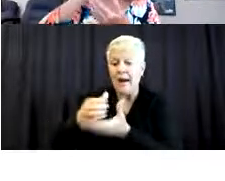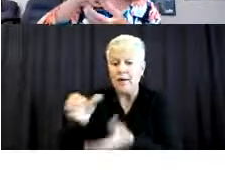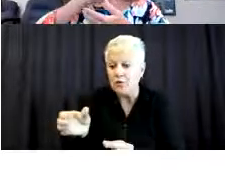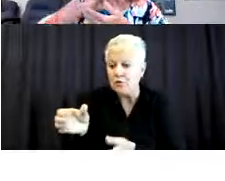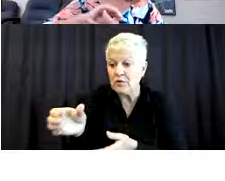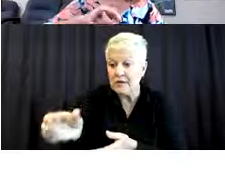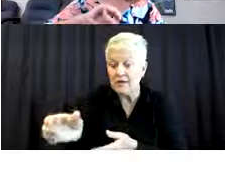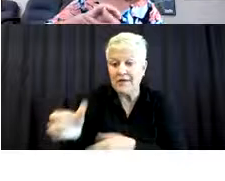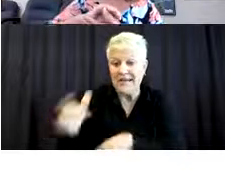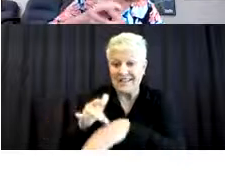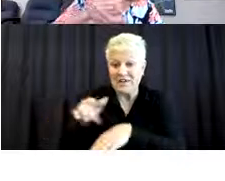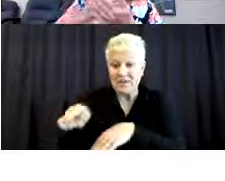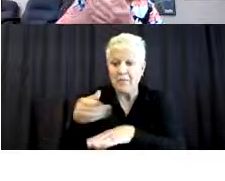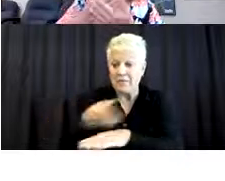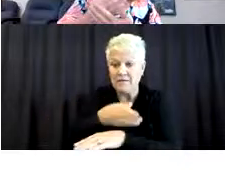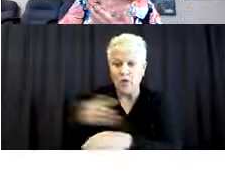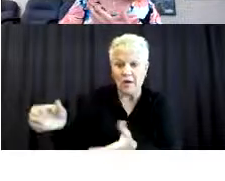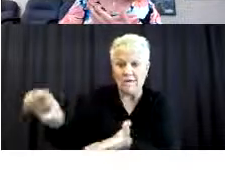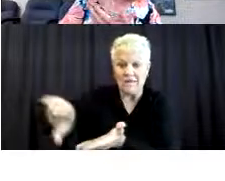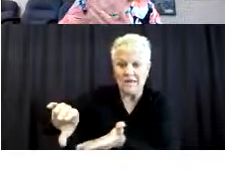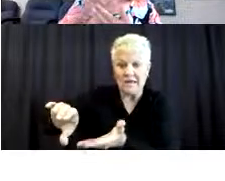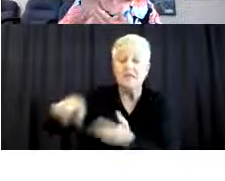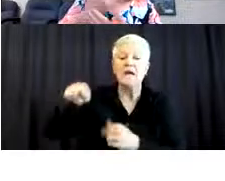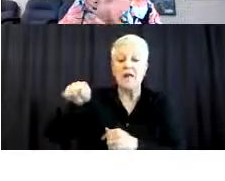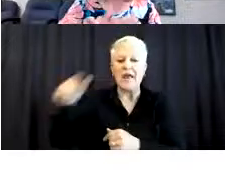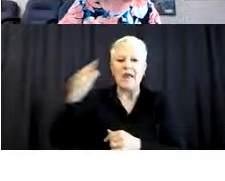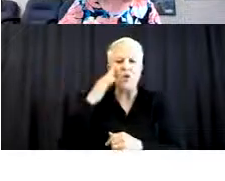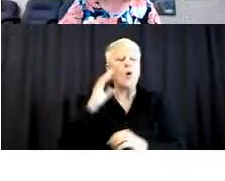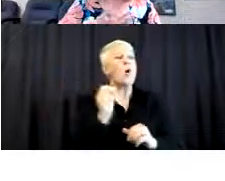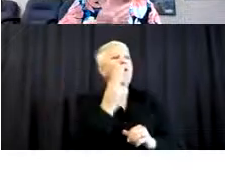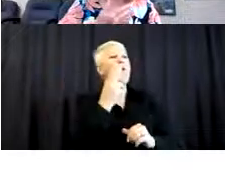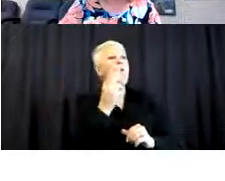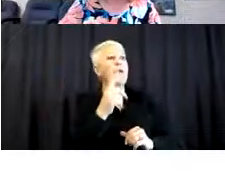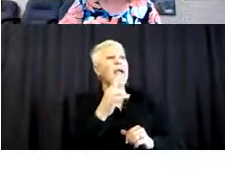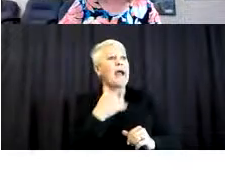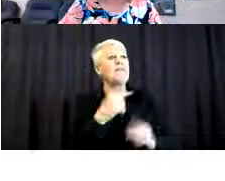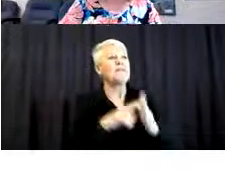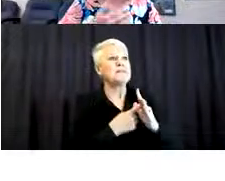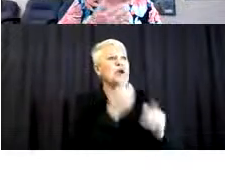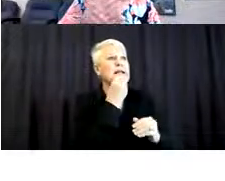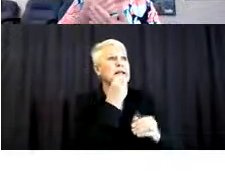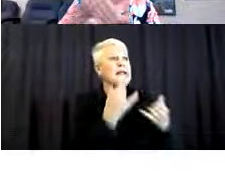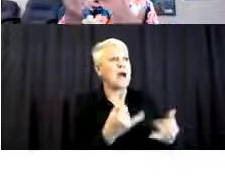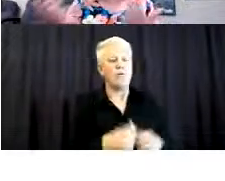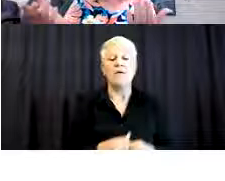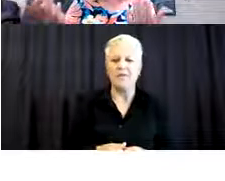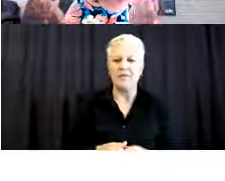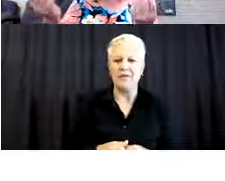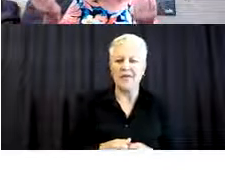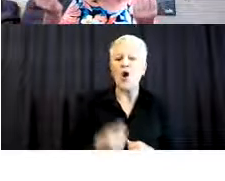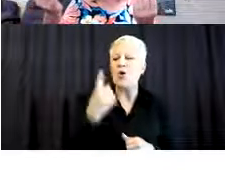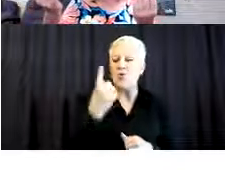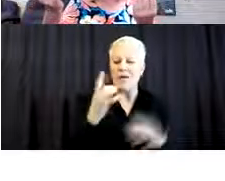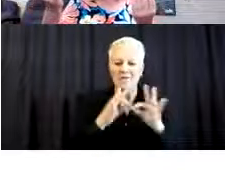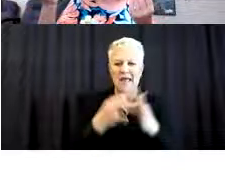you actually go to feed the child, that child will know, oh, okay, we're gonna start eating now. I had one family